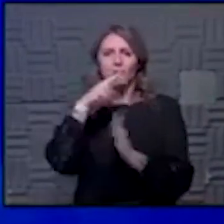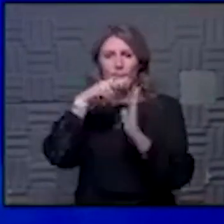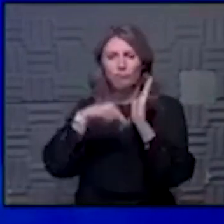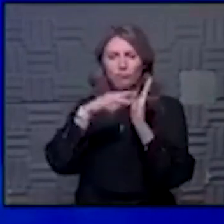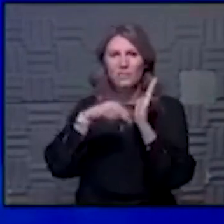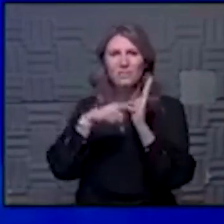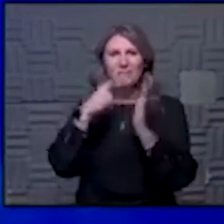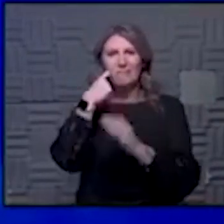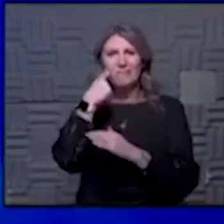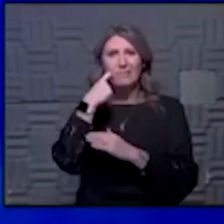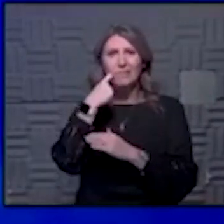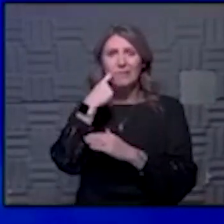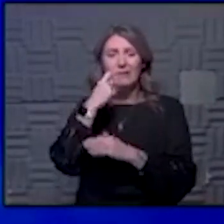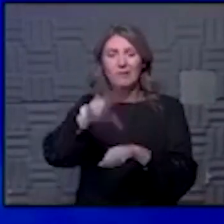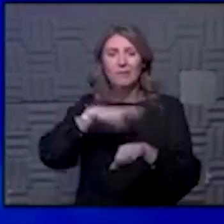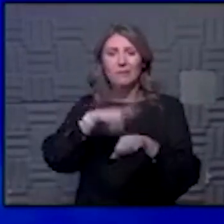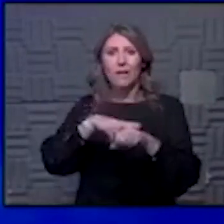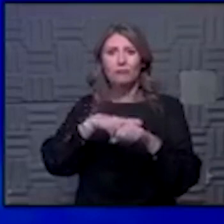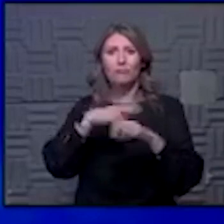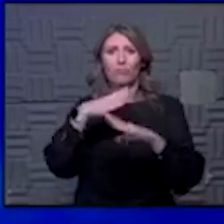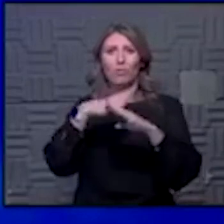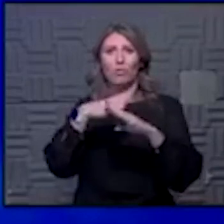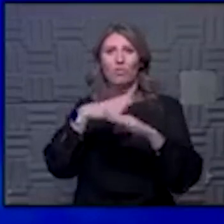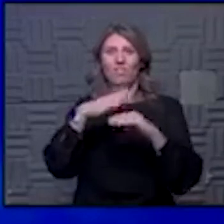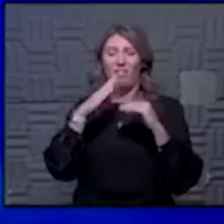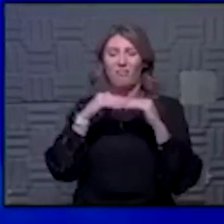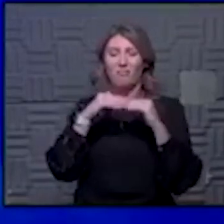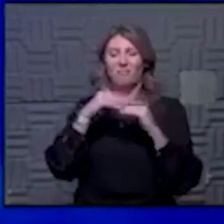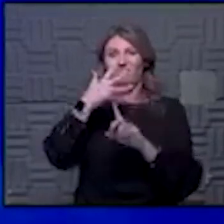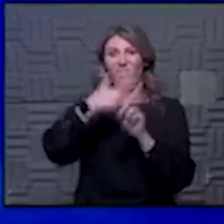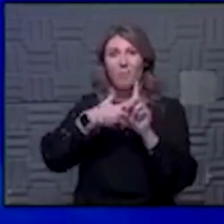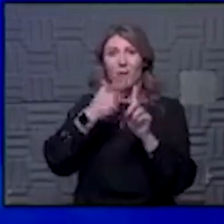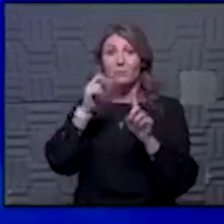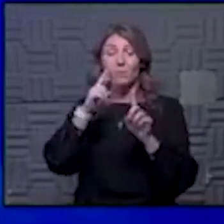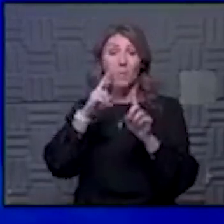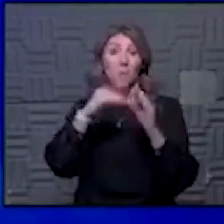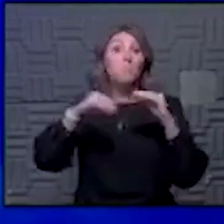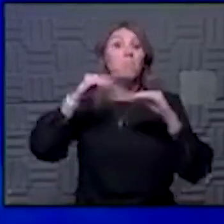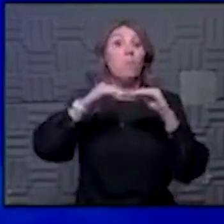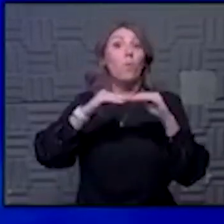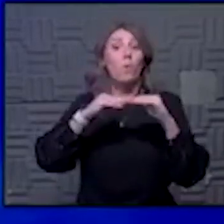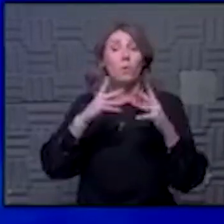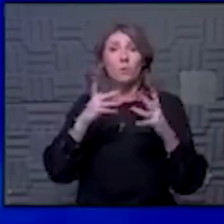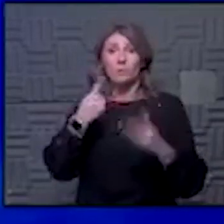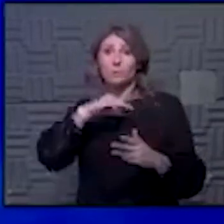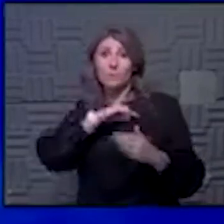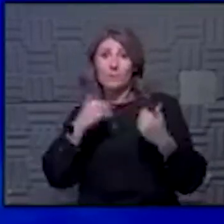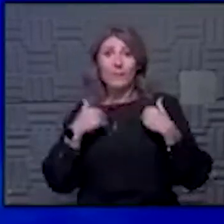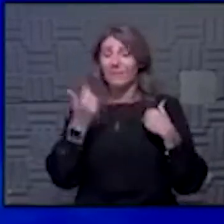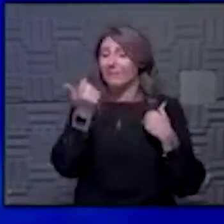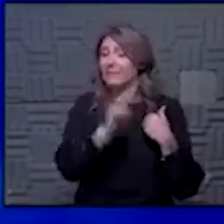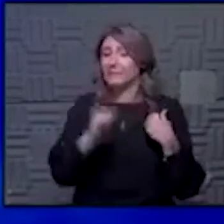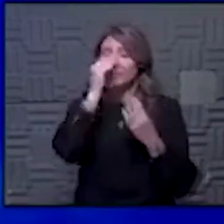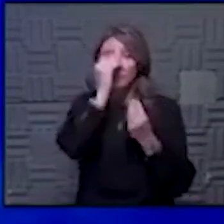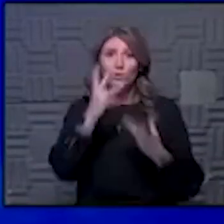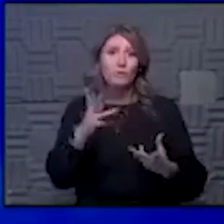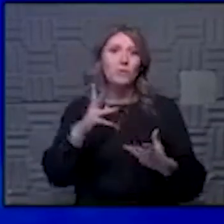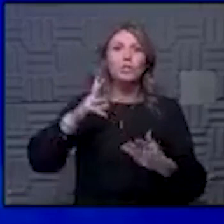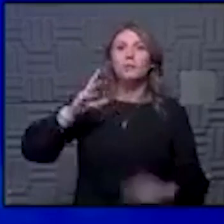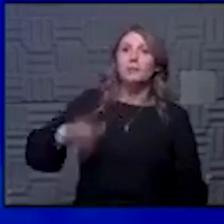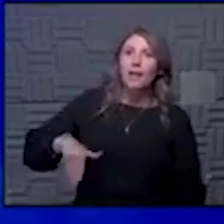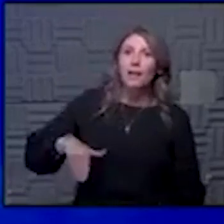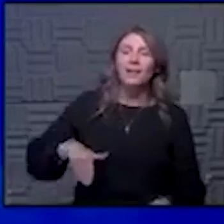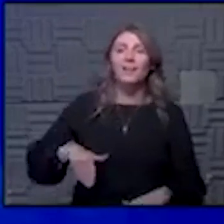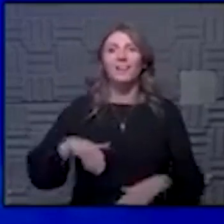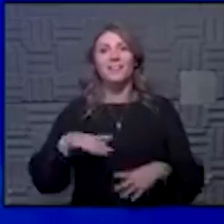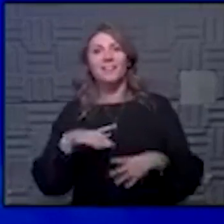that natural immunity could be at least 5 months or longer. What do you say to that? Do we have any current information yet? Roger,